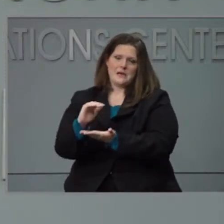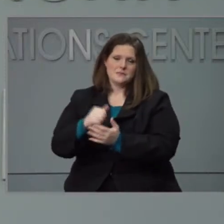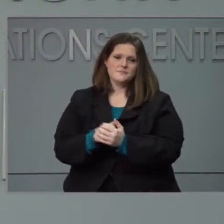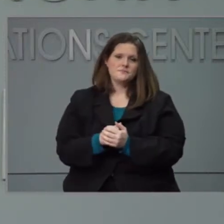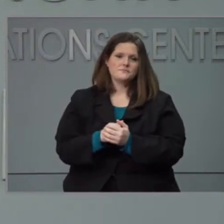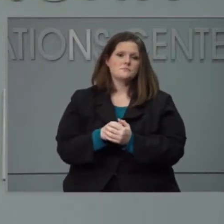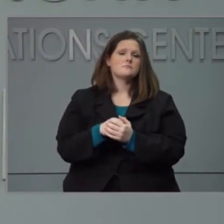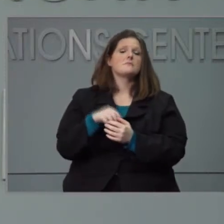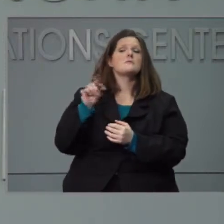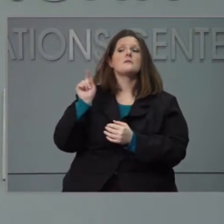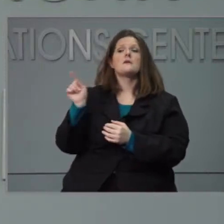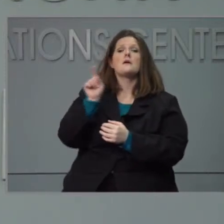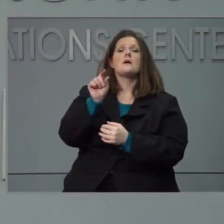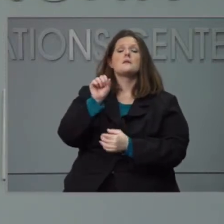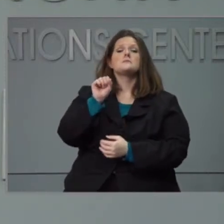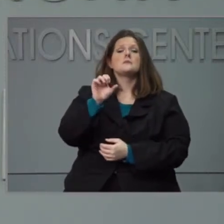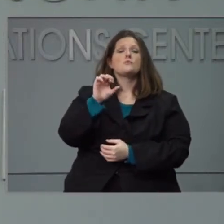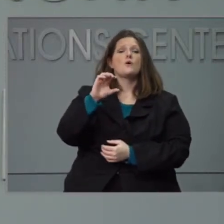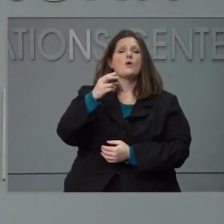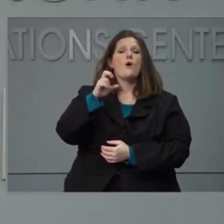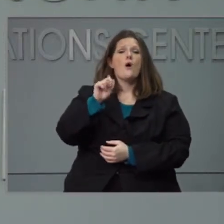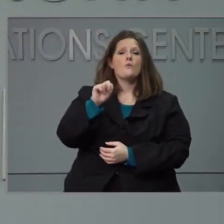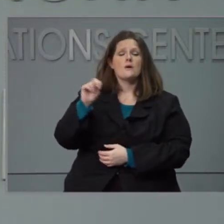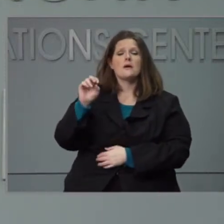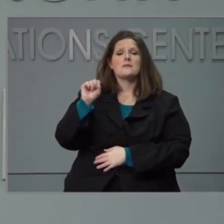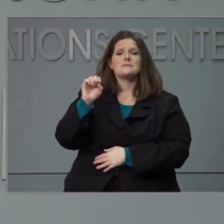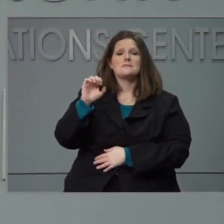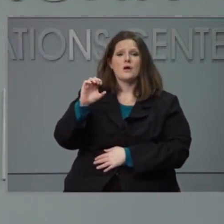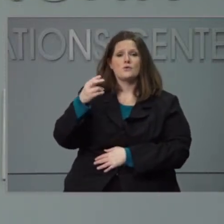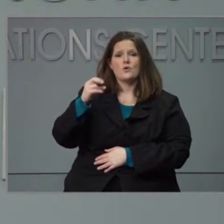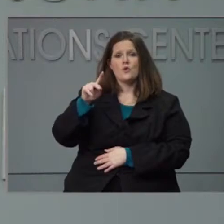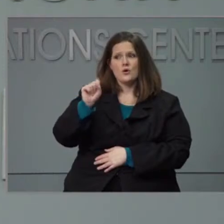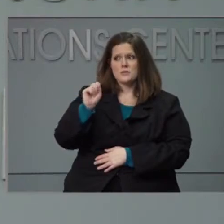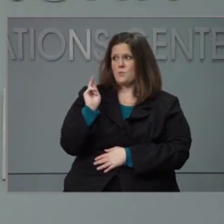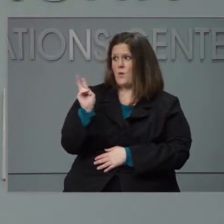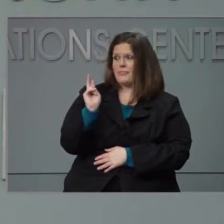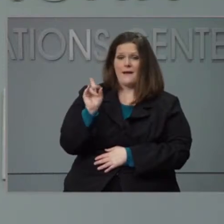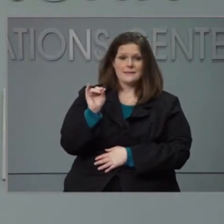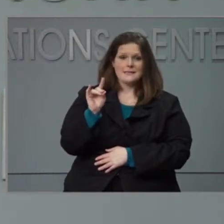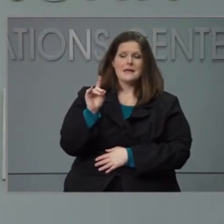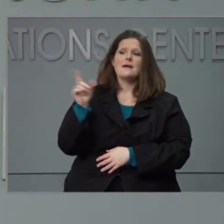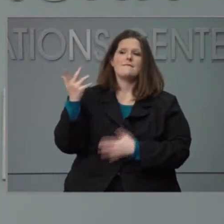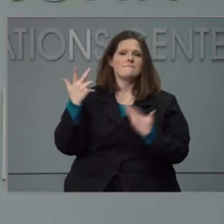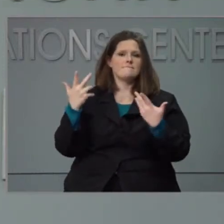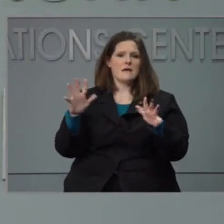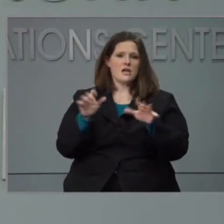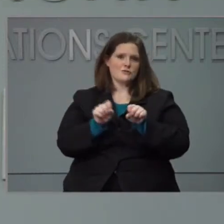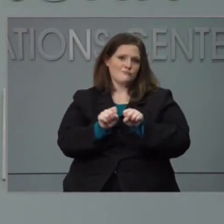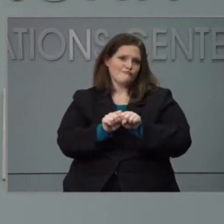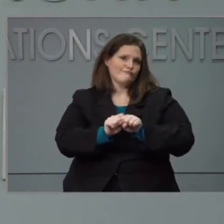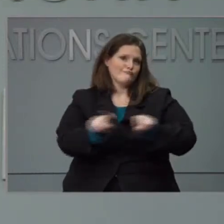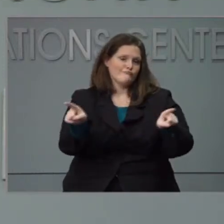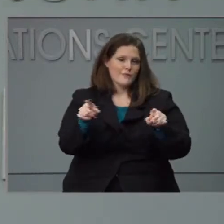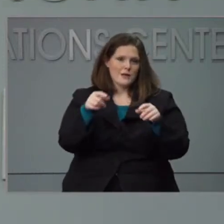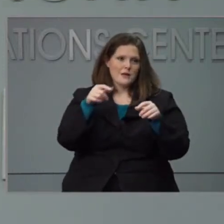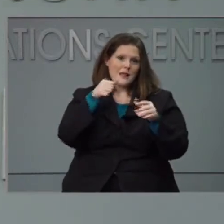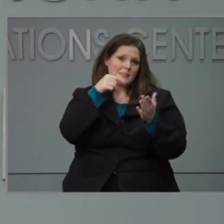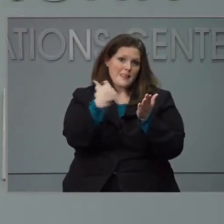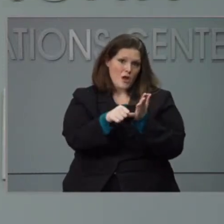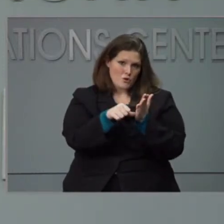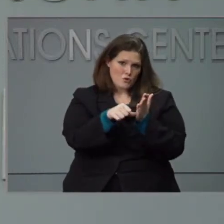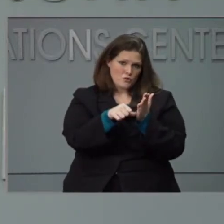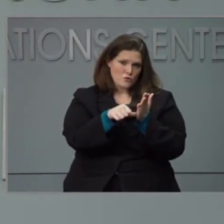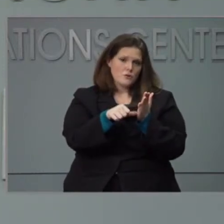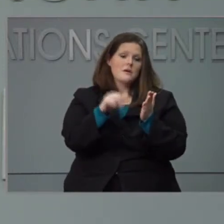Cohen and Secretary Hooks have done has sent a letter to local governments, particularly